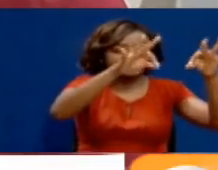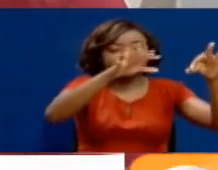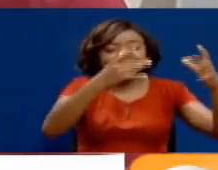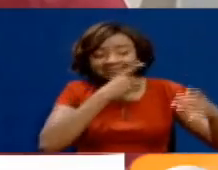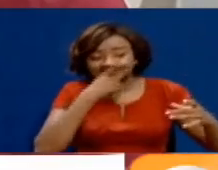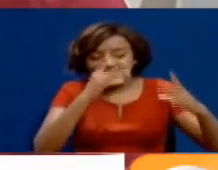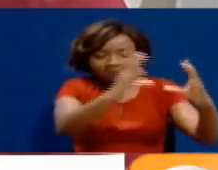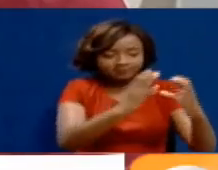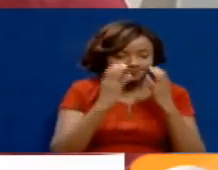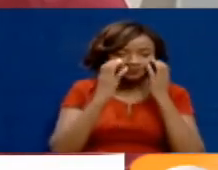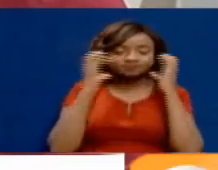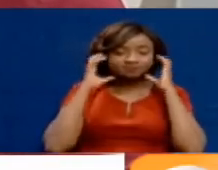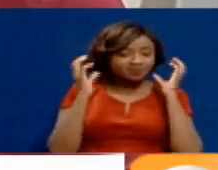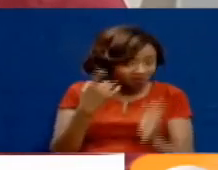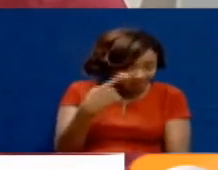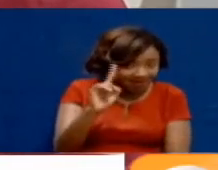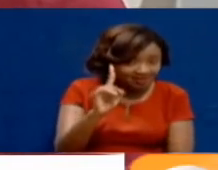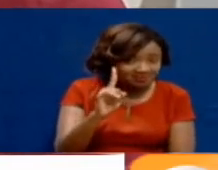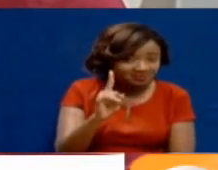mean, you should actually use,